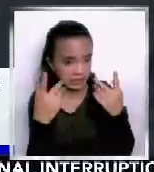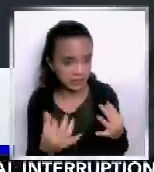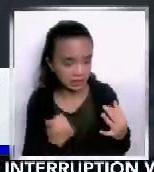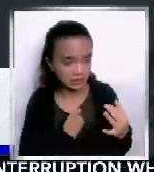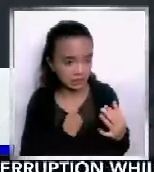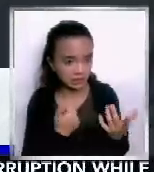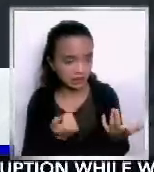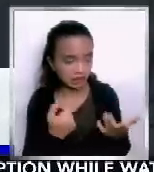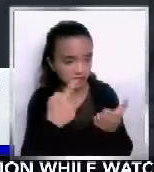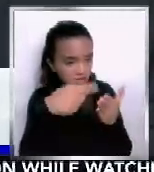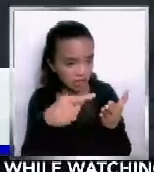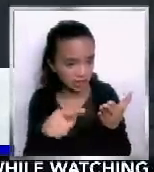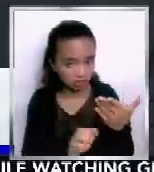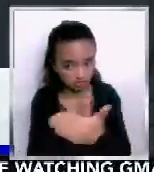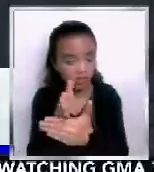lady, considering that